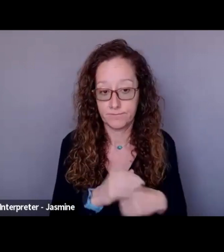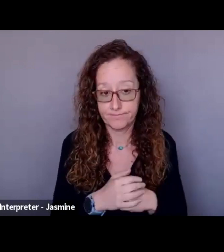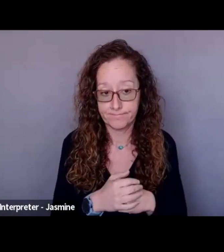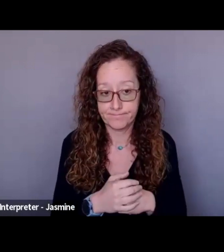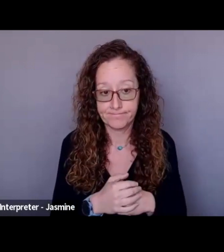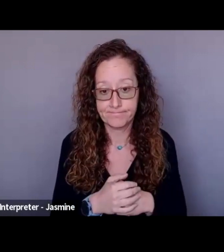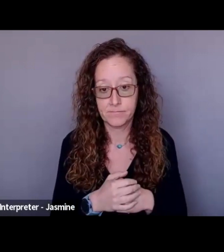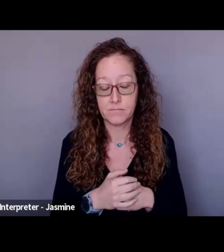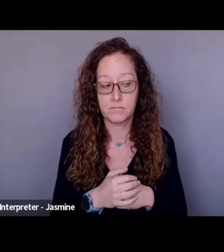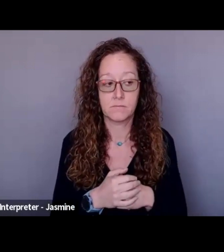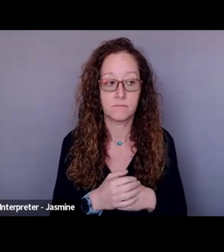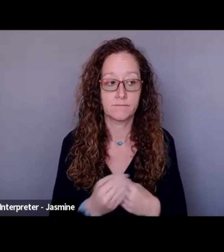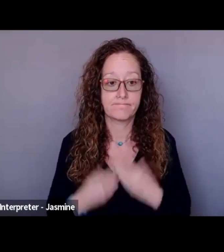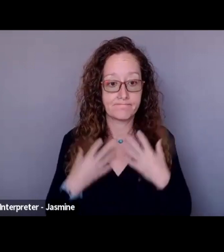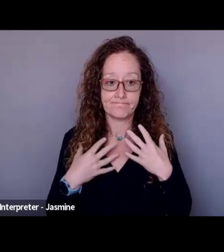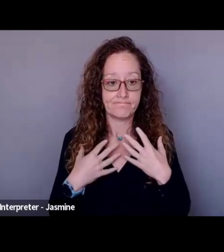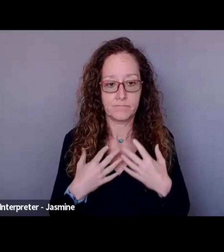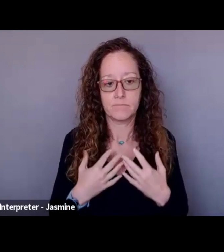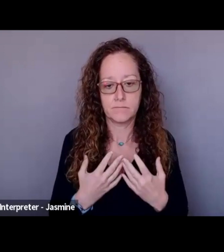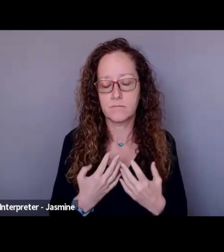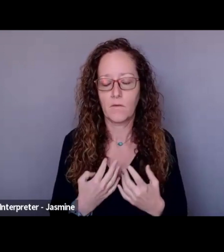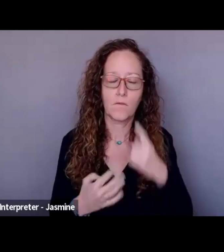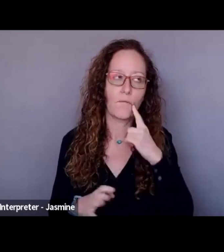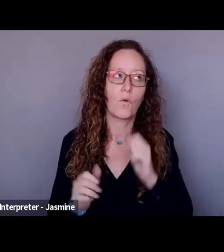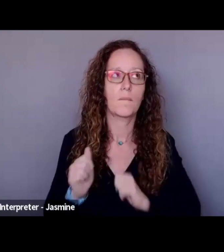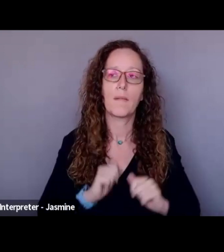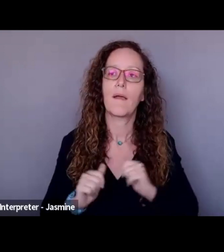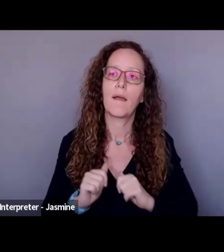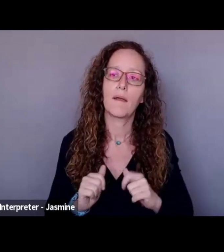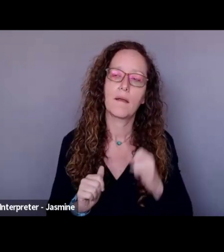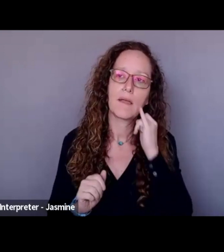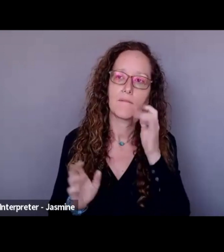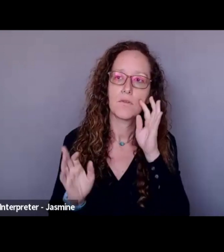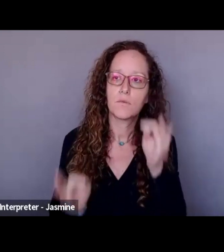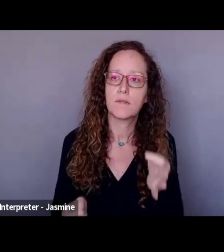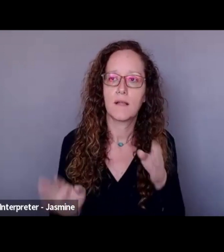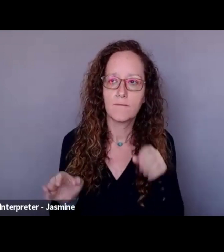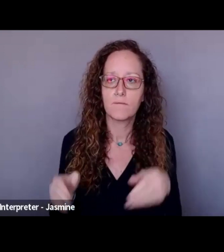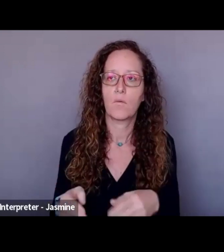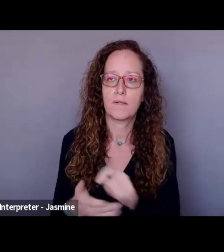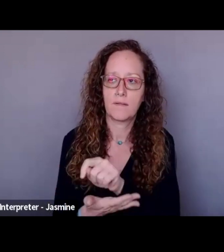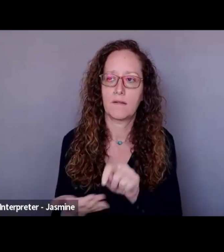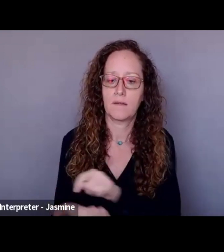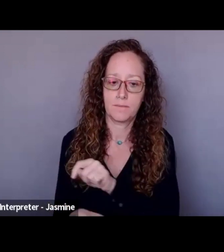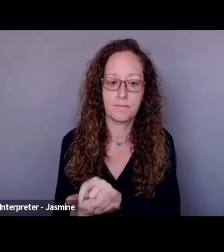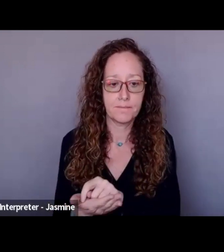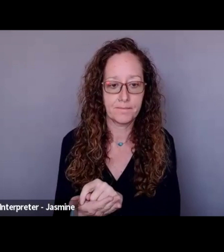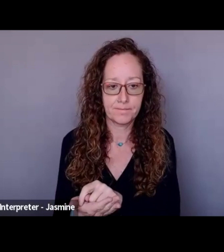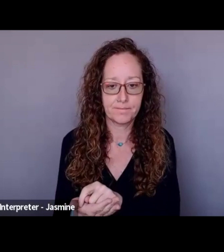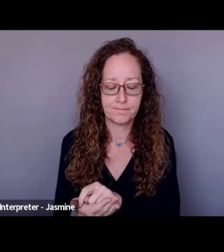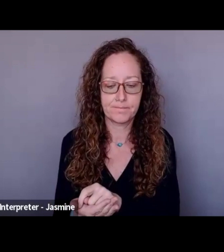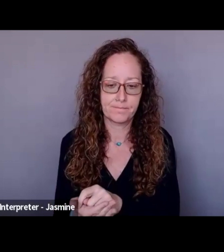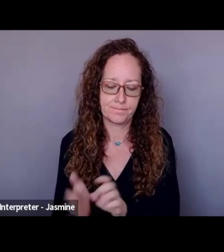can say for a play that we're focusing on this time period, and there are people